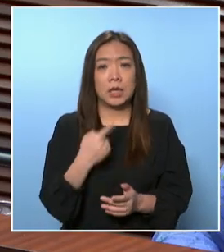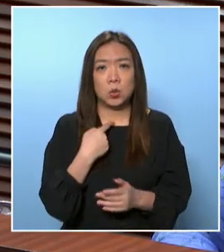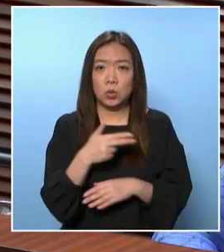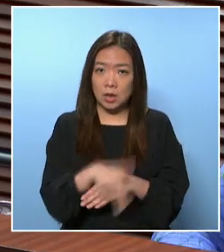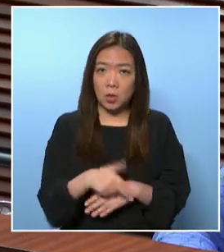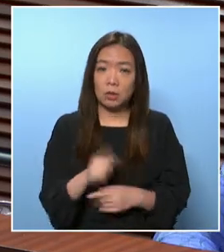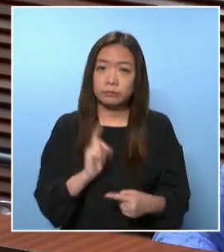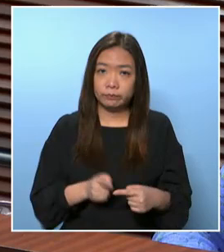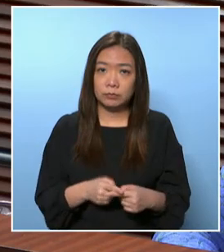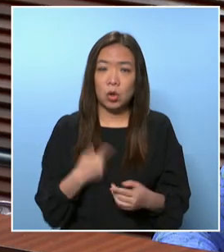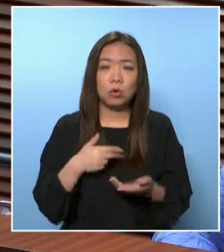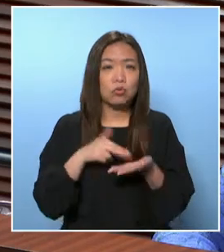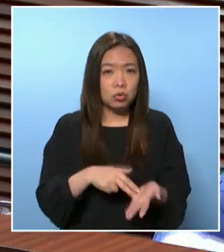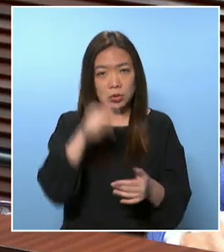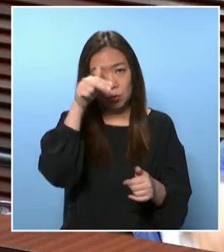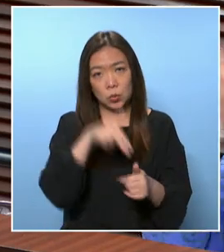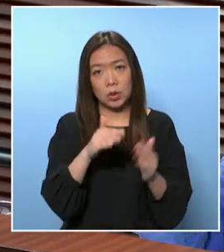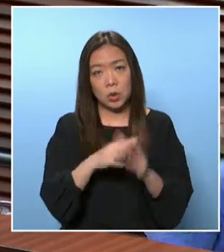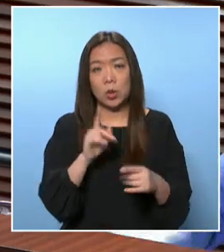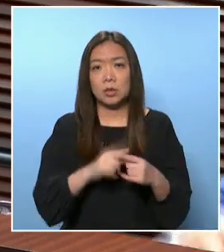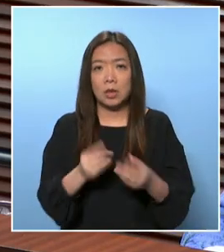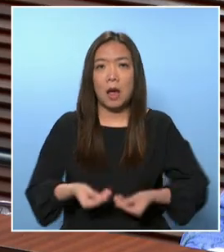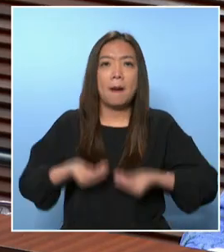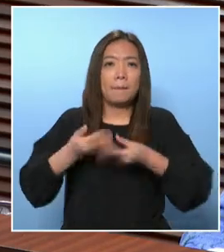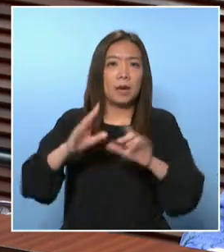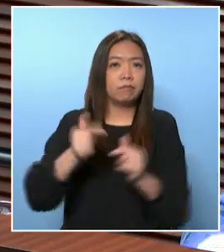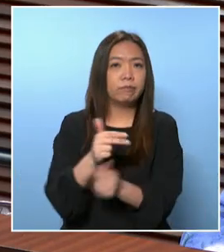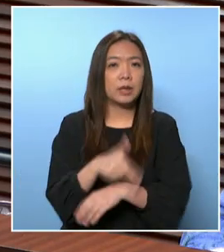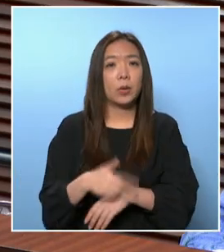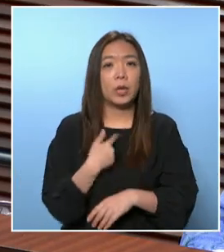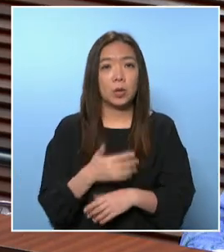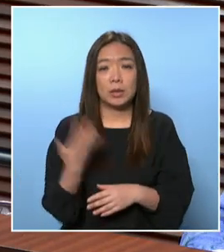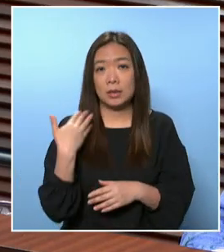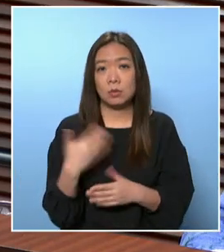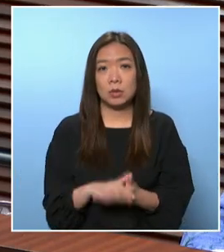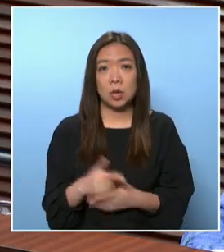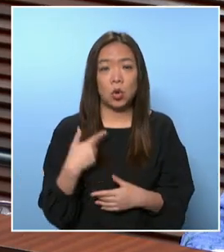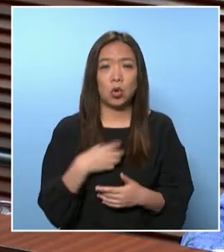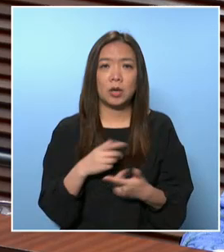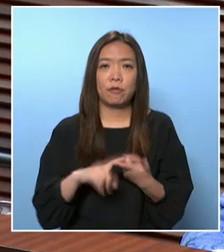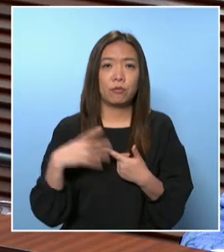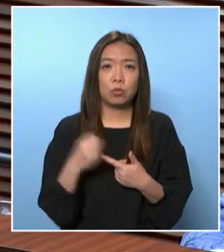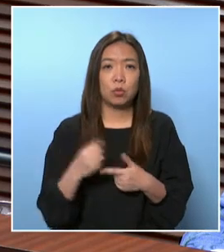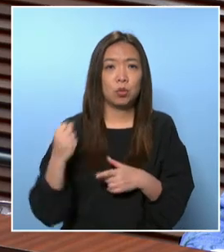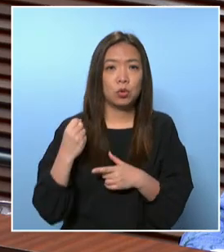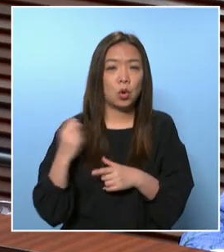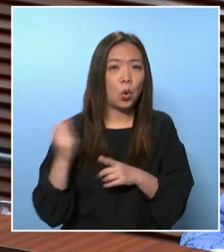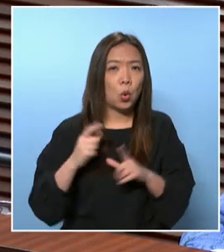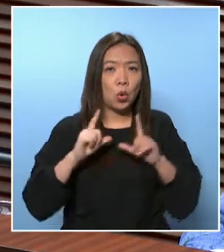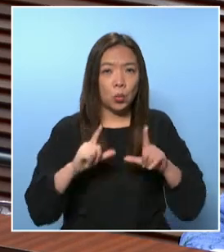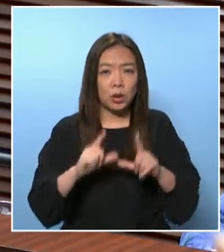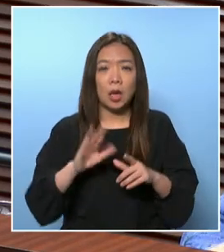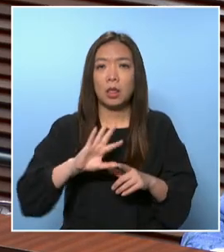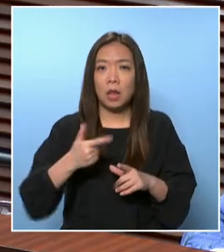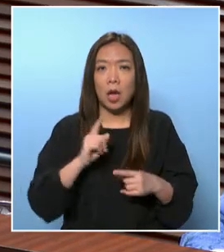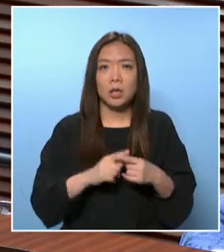exhaustively. We want more measures. We trust that the HA will come up with a more comprehensive package.